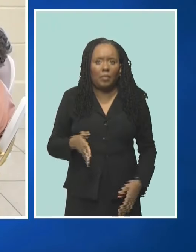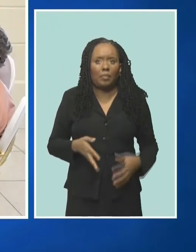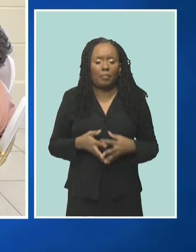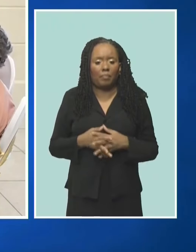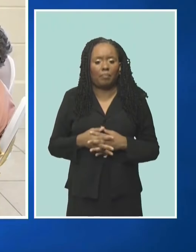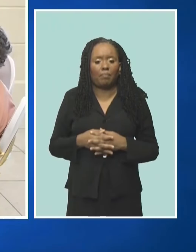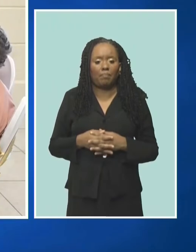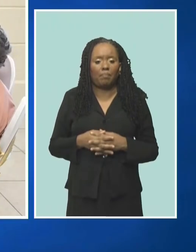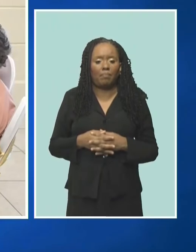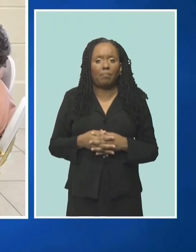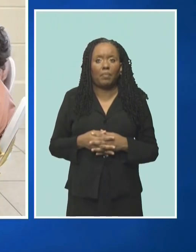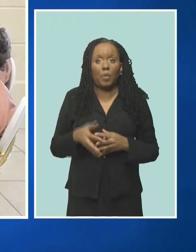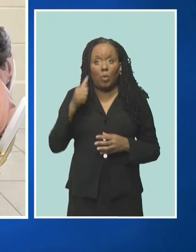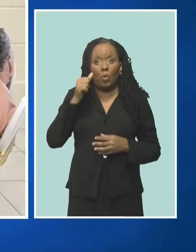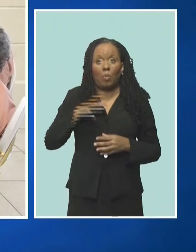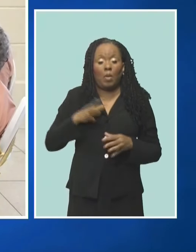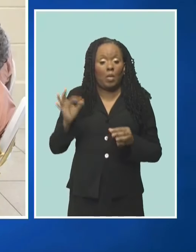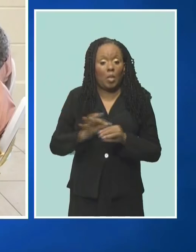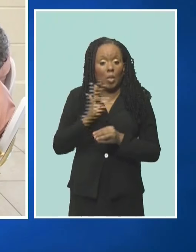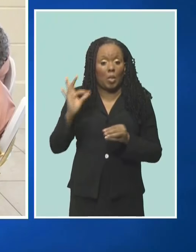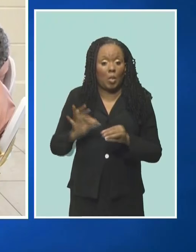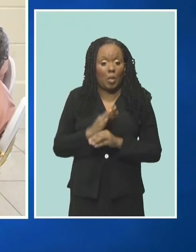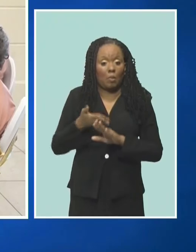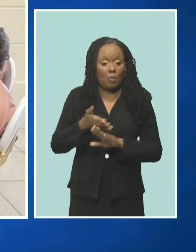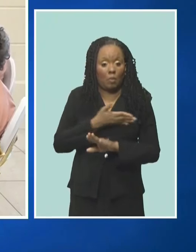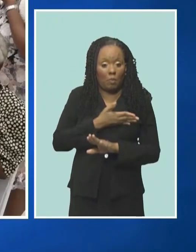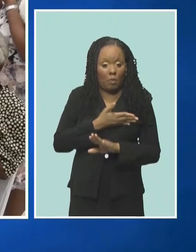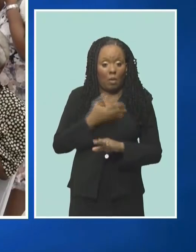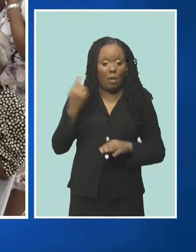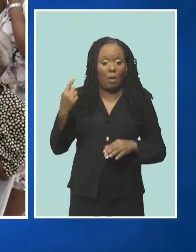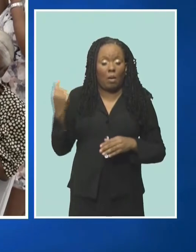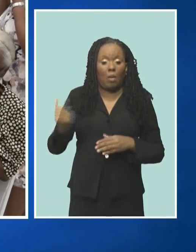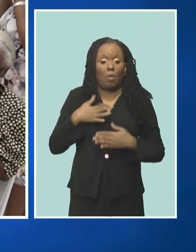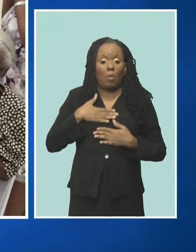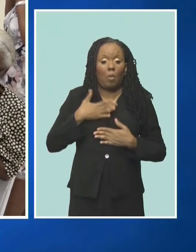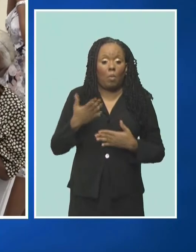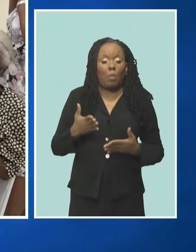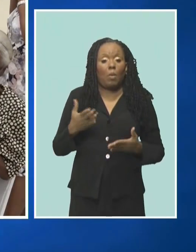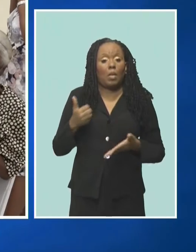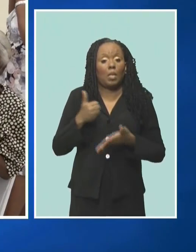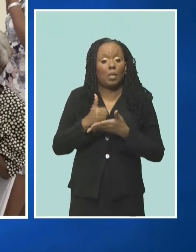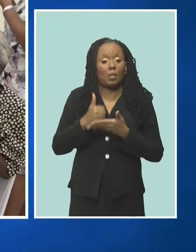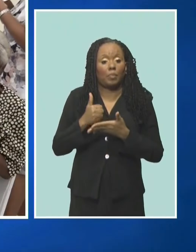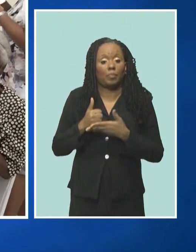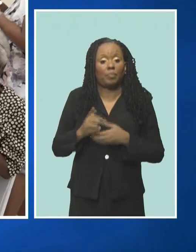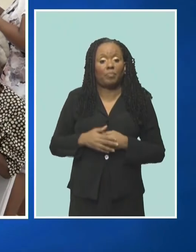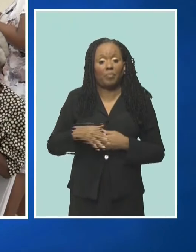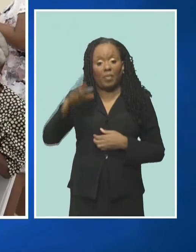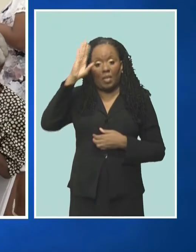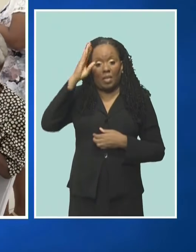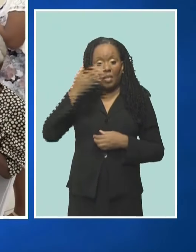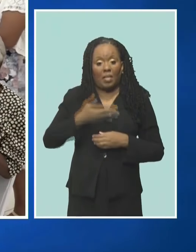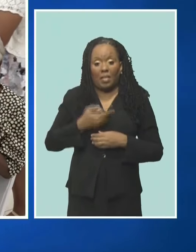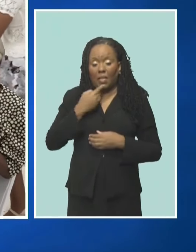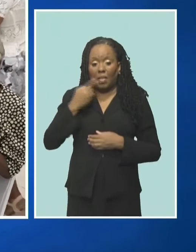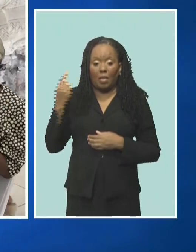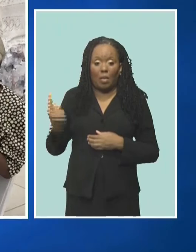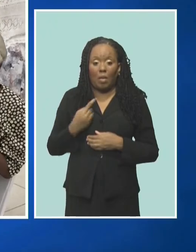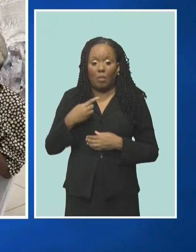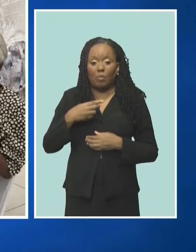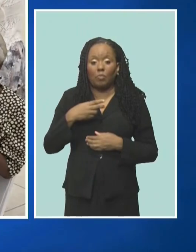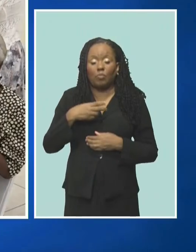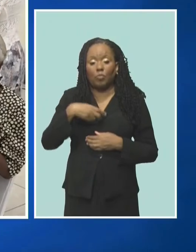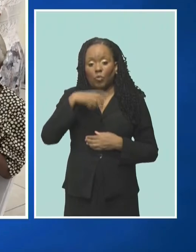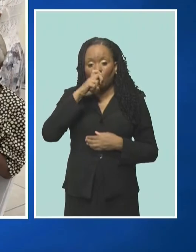A former seamstress, Miss Ince is a nurturer and was always willing to give of her last. And son Michael Ince says while she was